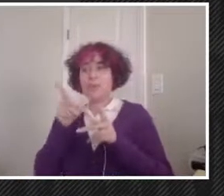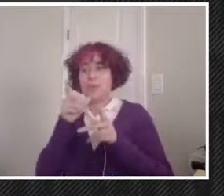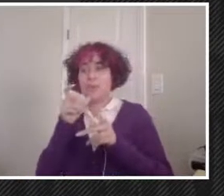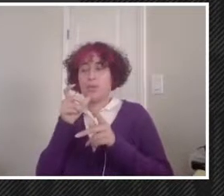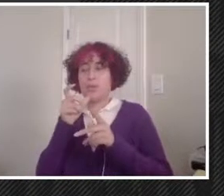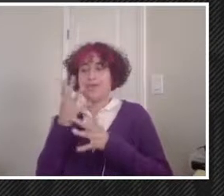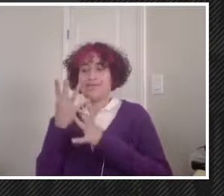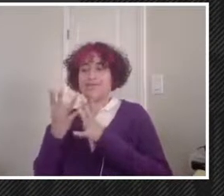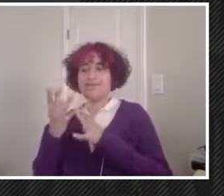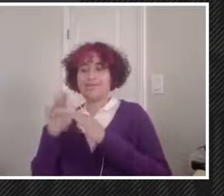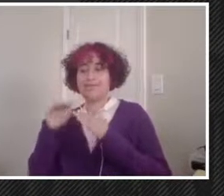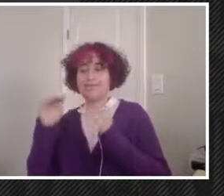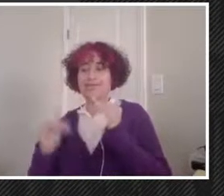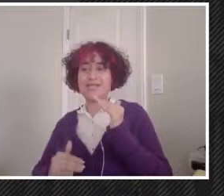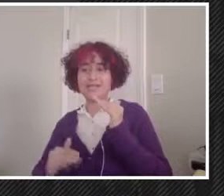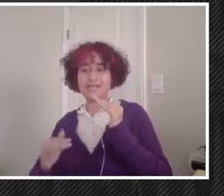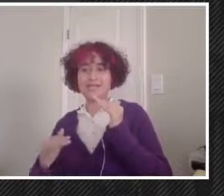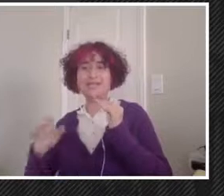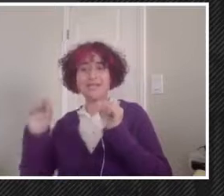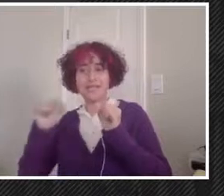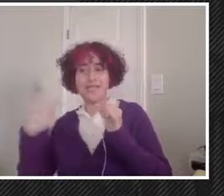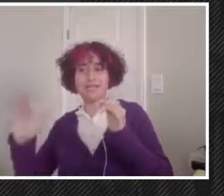Anybody else want to jump in? Anybody else?